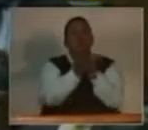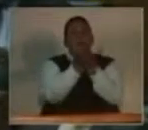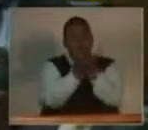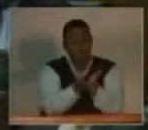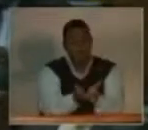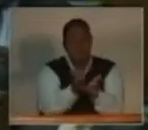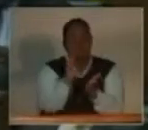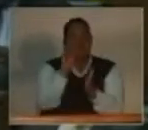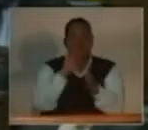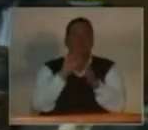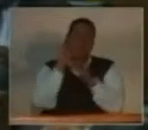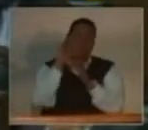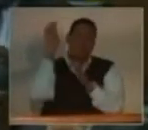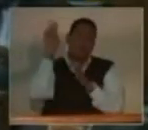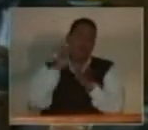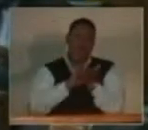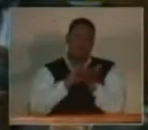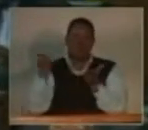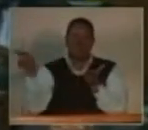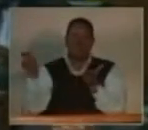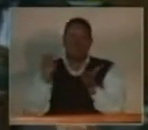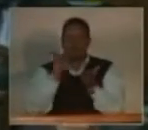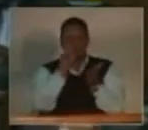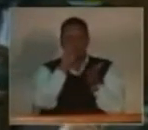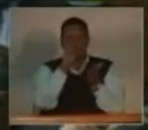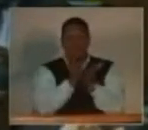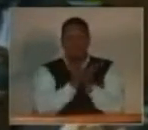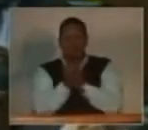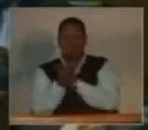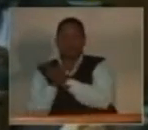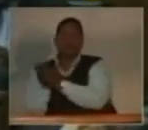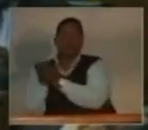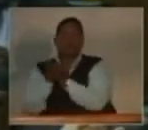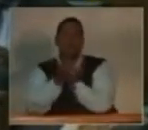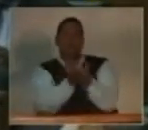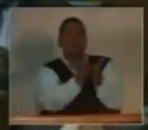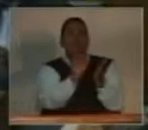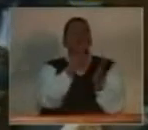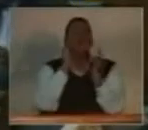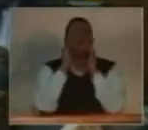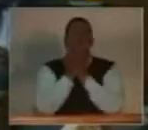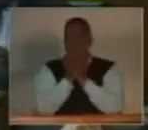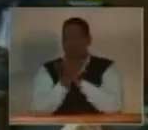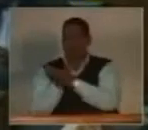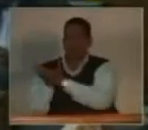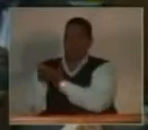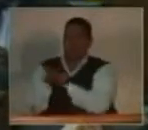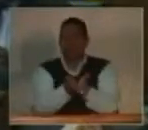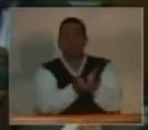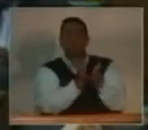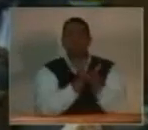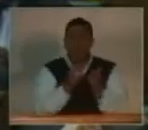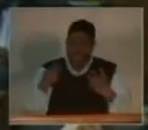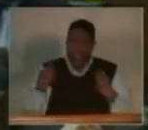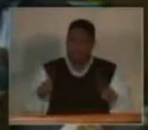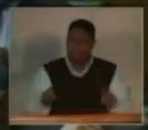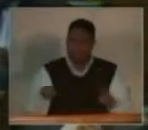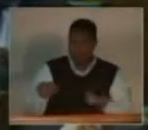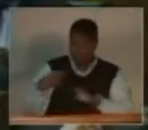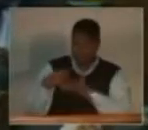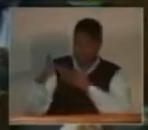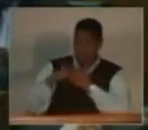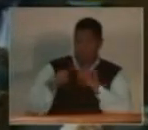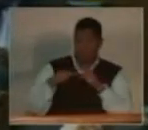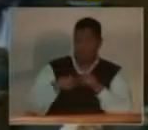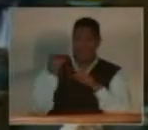Bay and travels from there to various ports across Cuba. This program started last year,